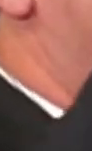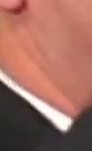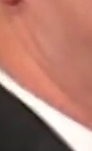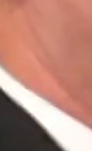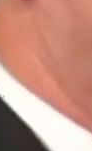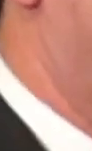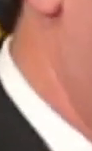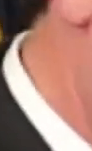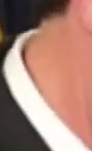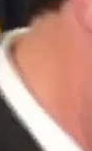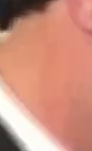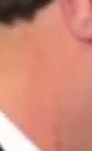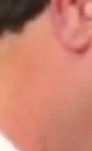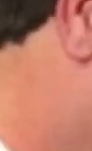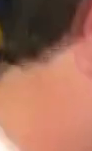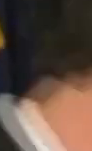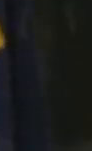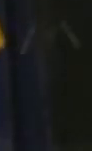Bills.